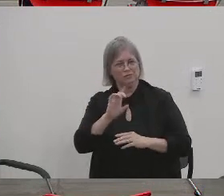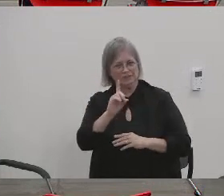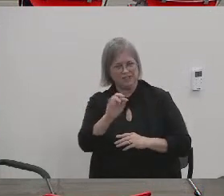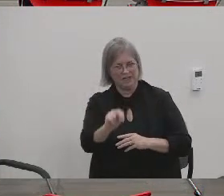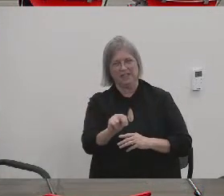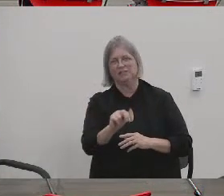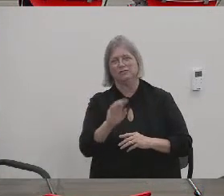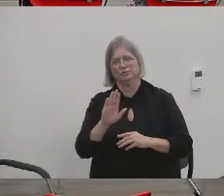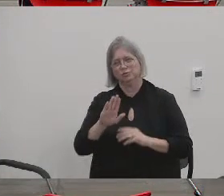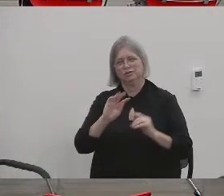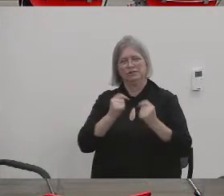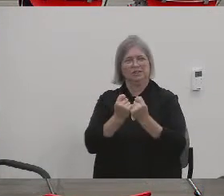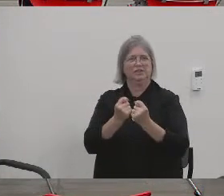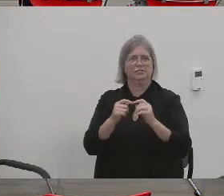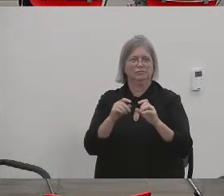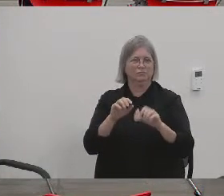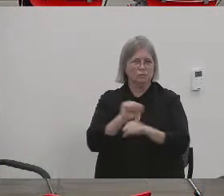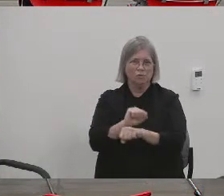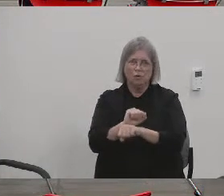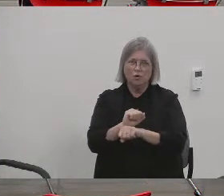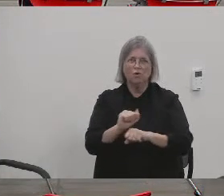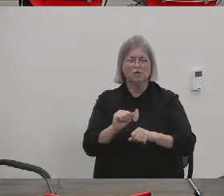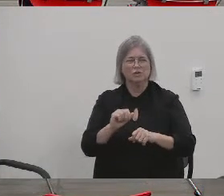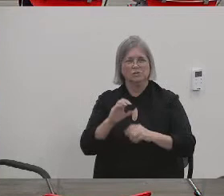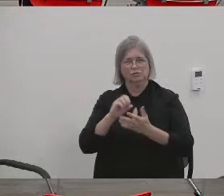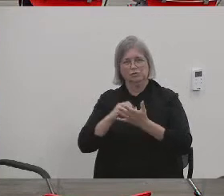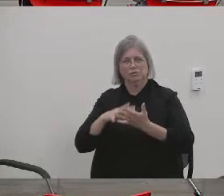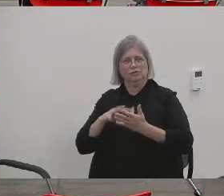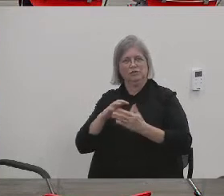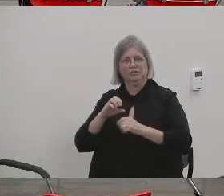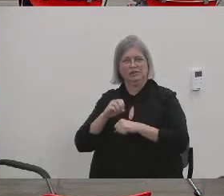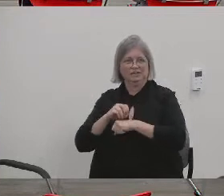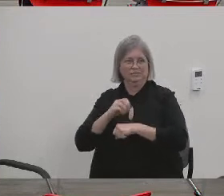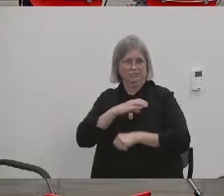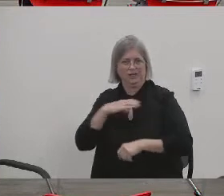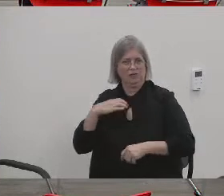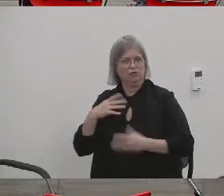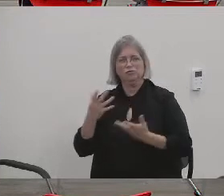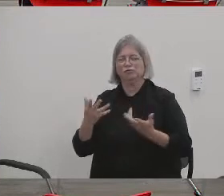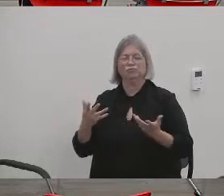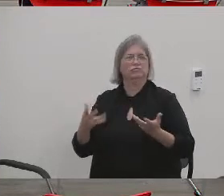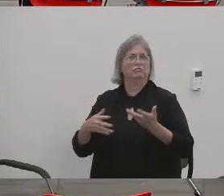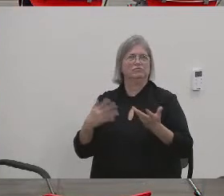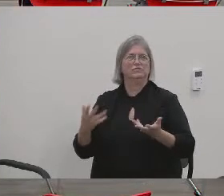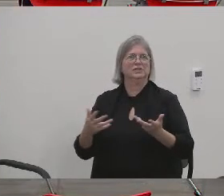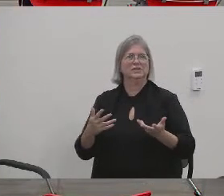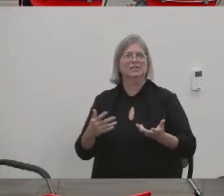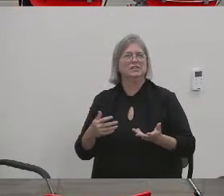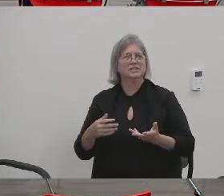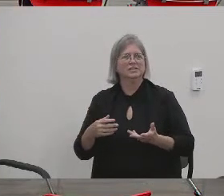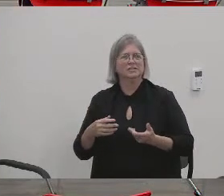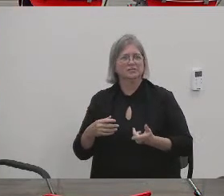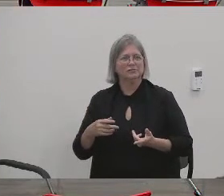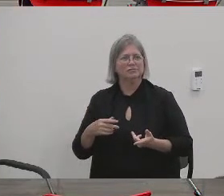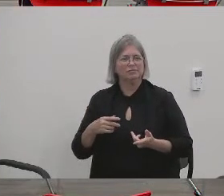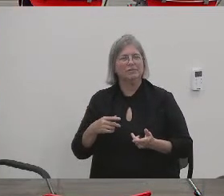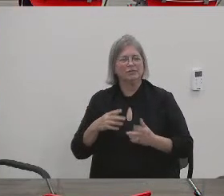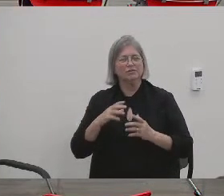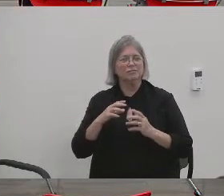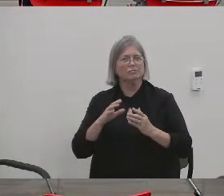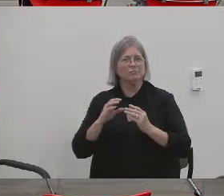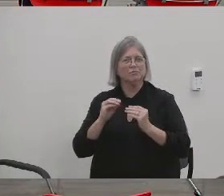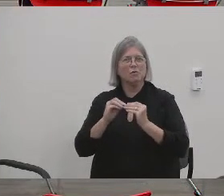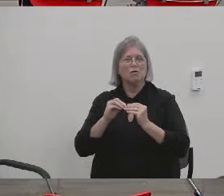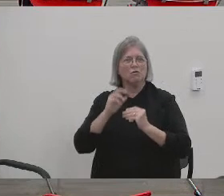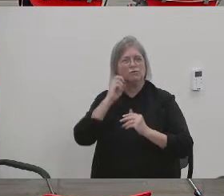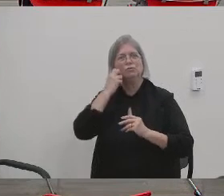a lot of time and effort into that, our student council, because I thought it was great. I really thought it was a lot cooler than I expected. Thanks